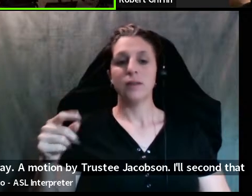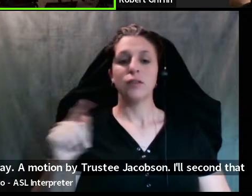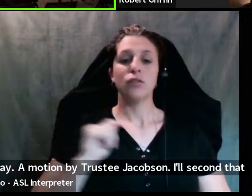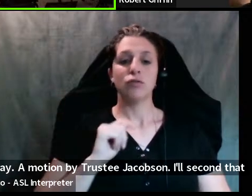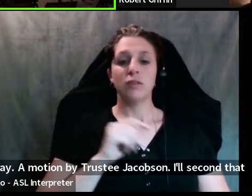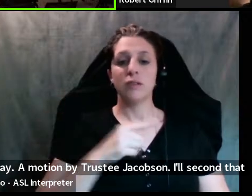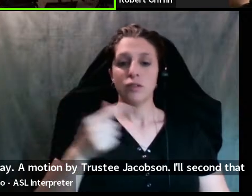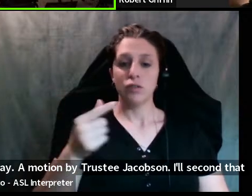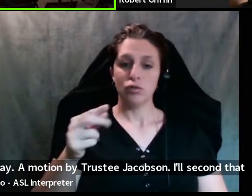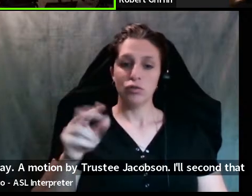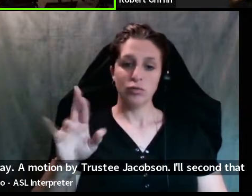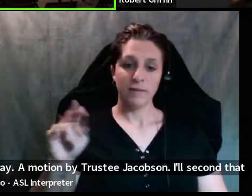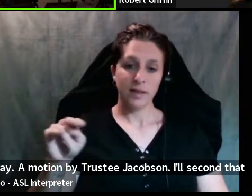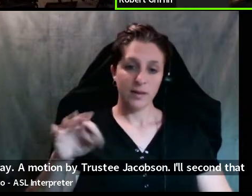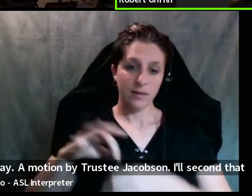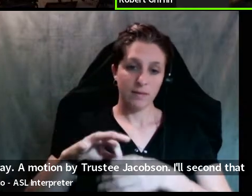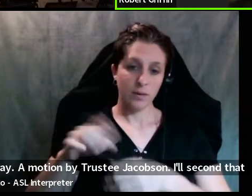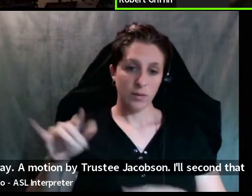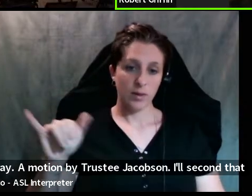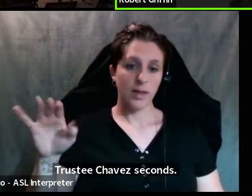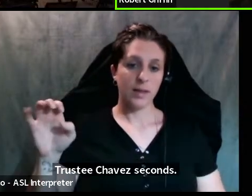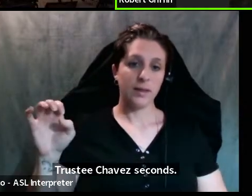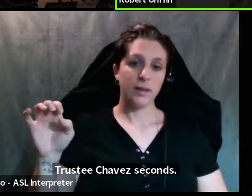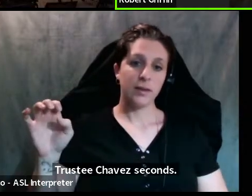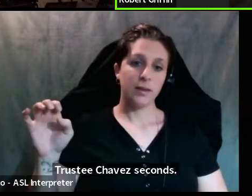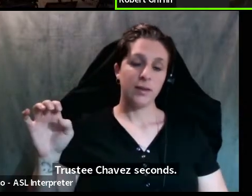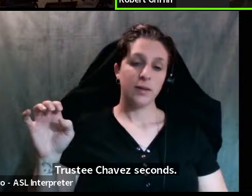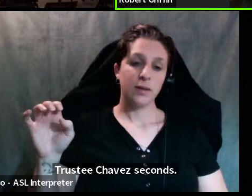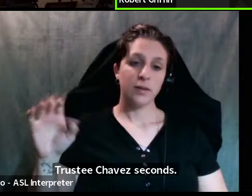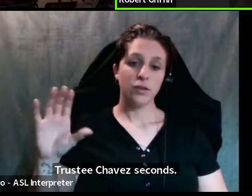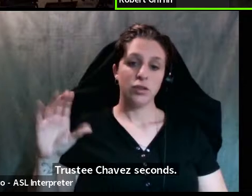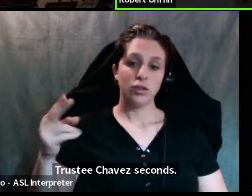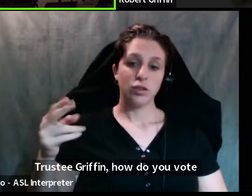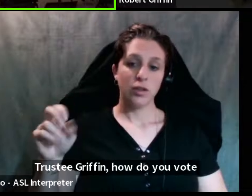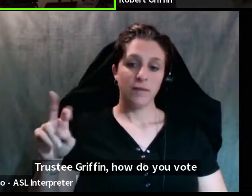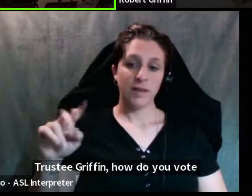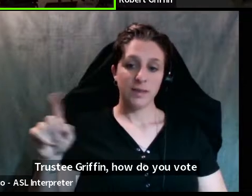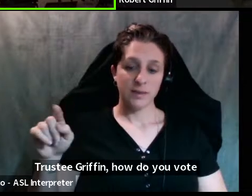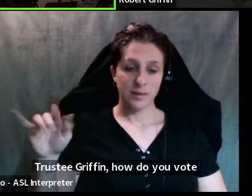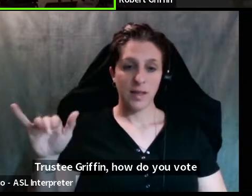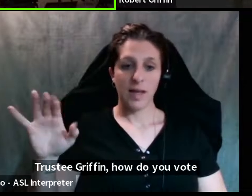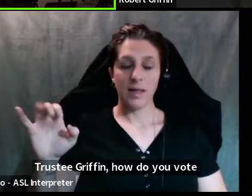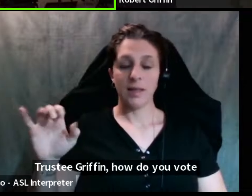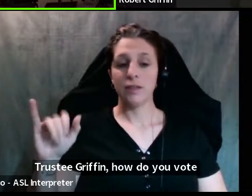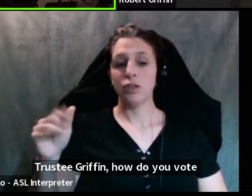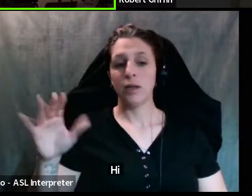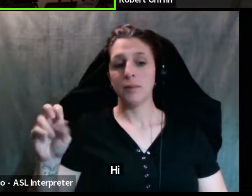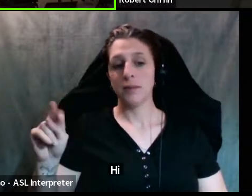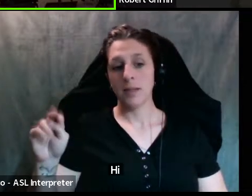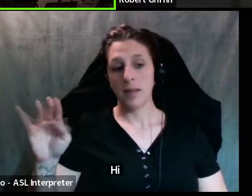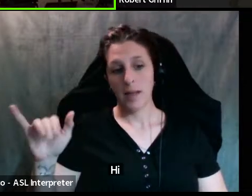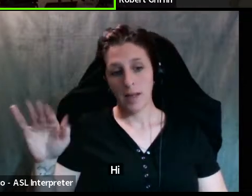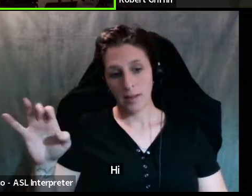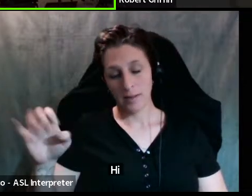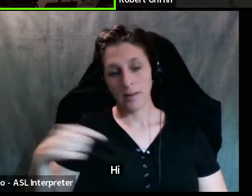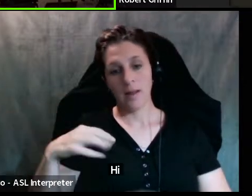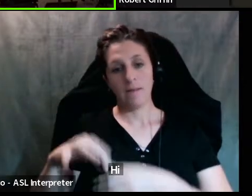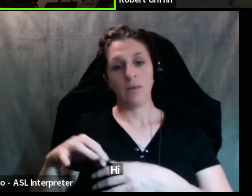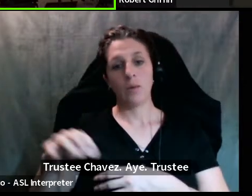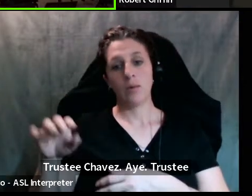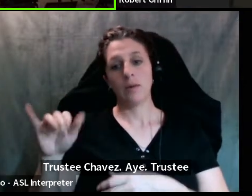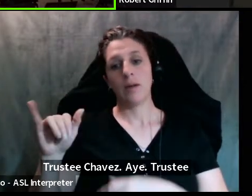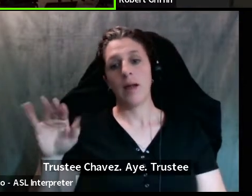Trustee Griffin, how do you vote? Aye. Trustee Chavez. Aye. Trustee Jacobson. Aye. And then I vote aye as